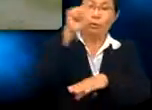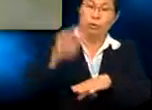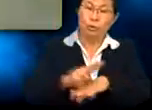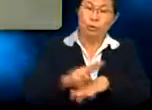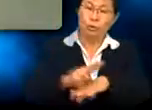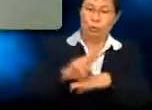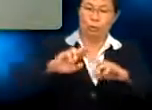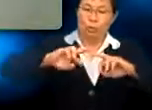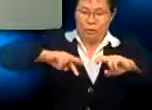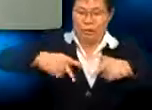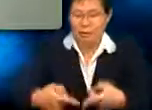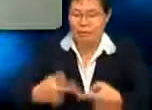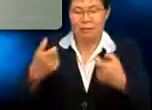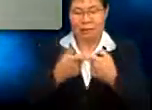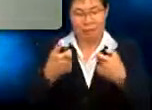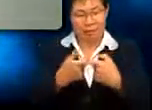to generate electricity.